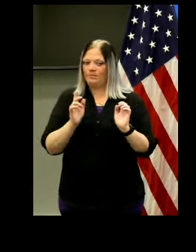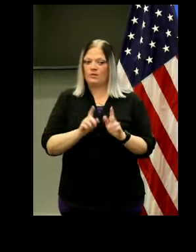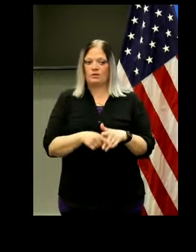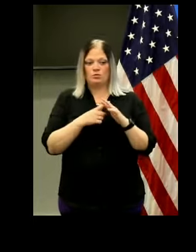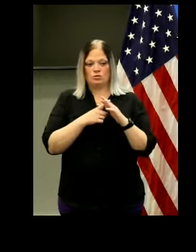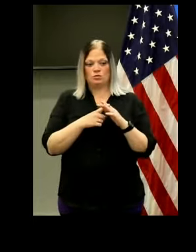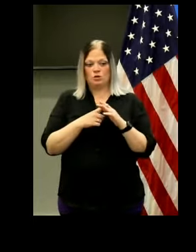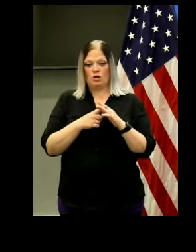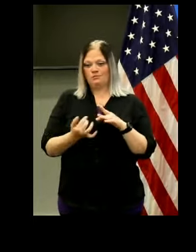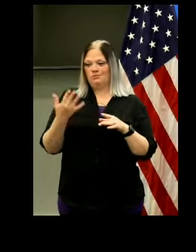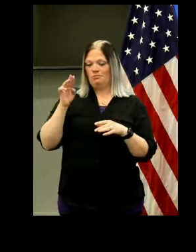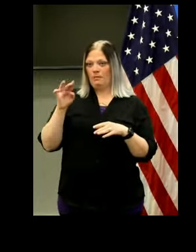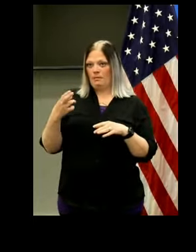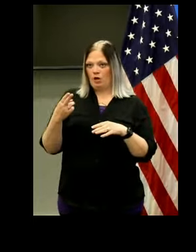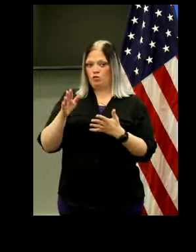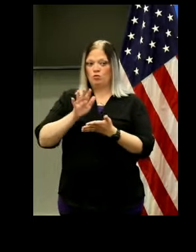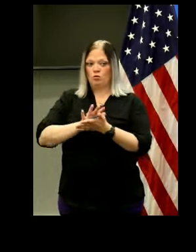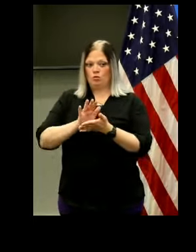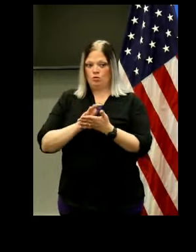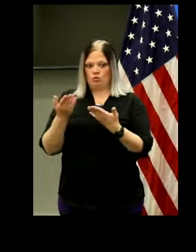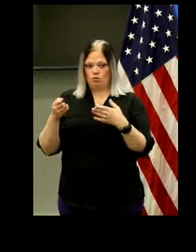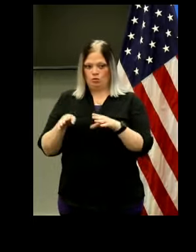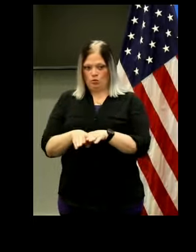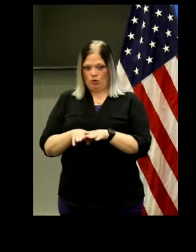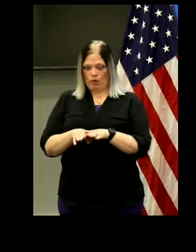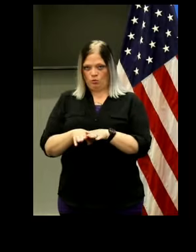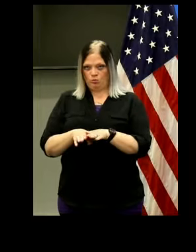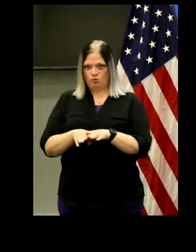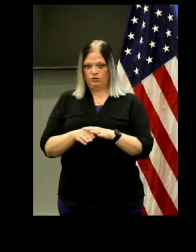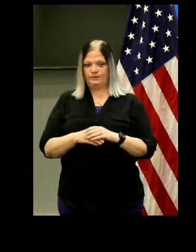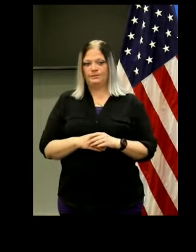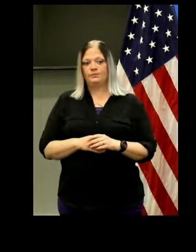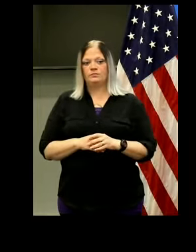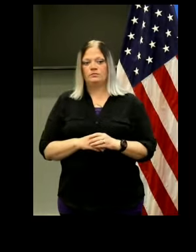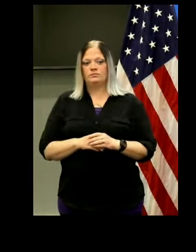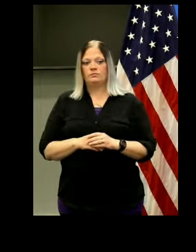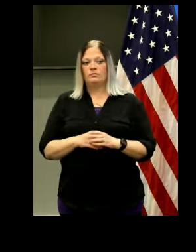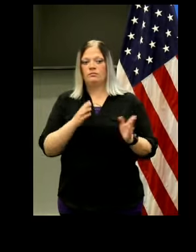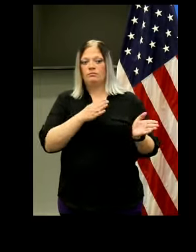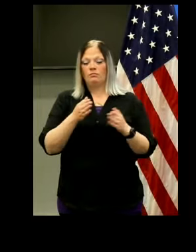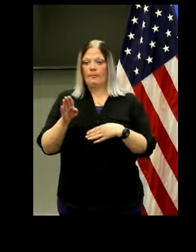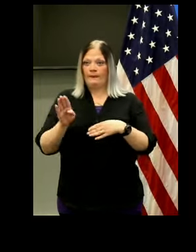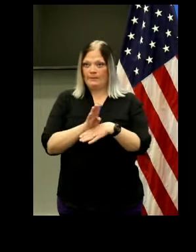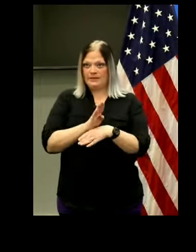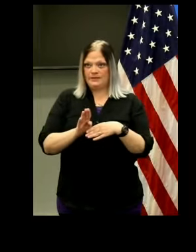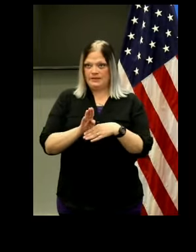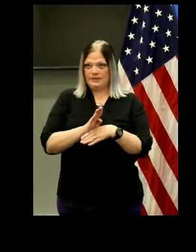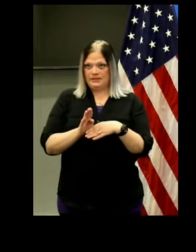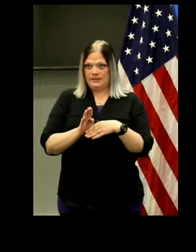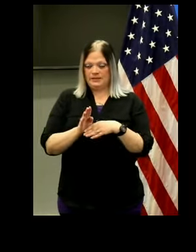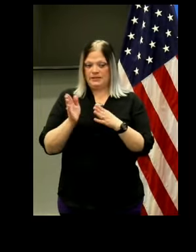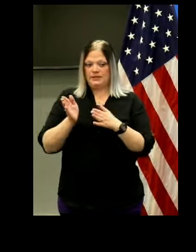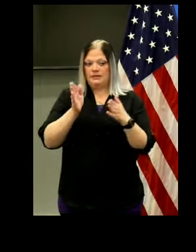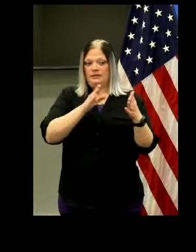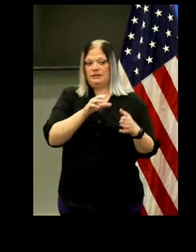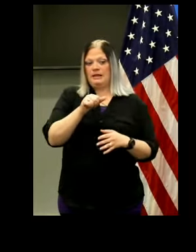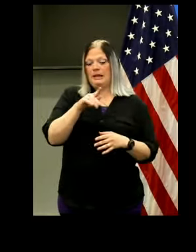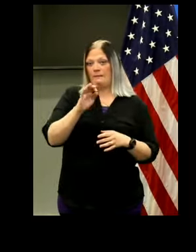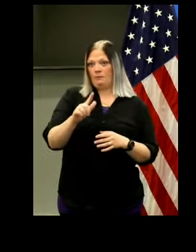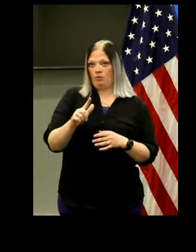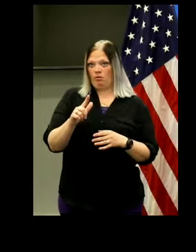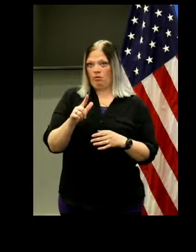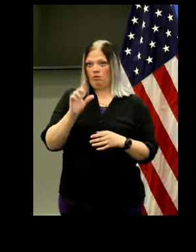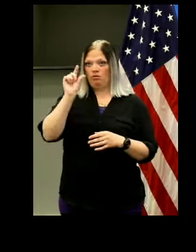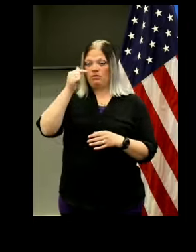in March with school closures, and then businesses closures, and then in April,